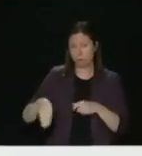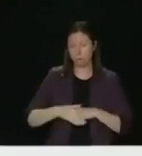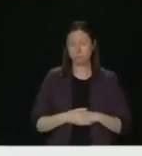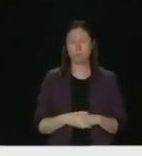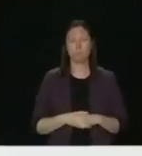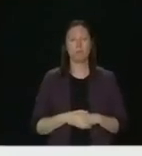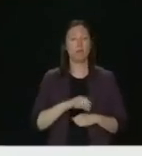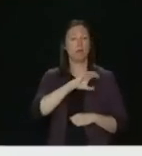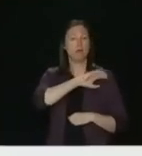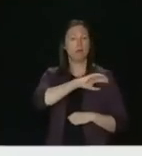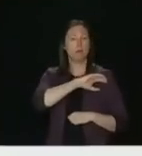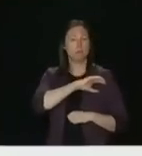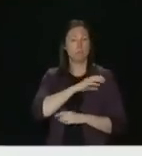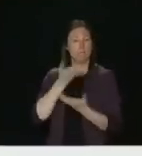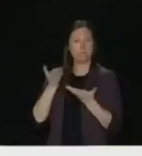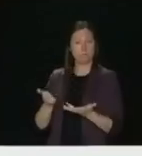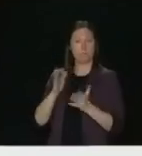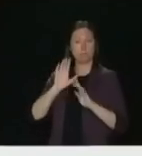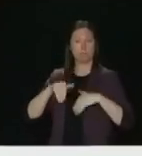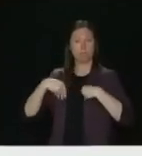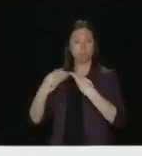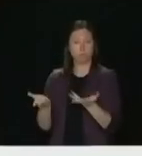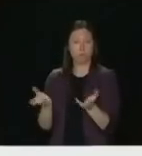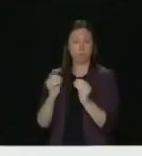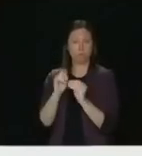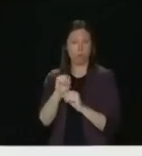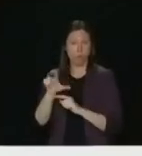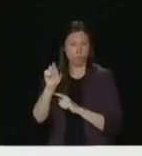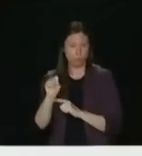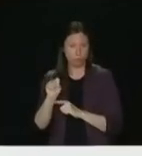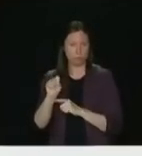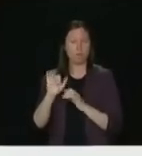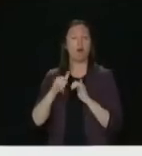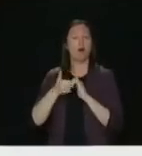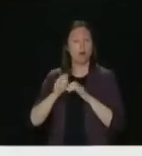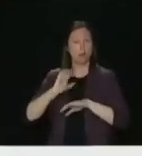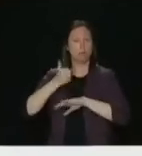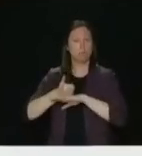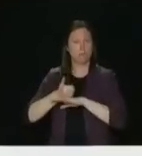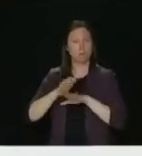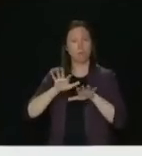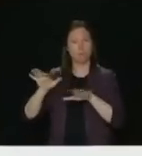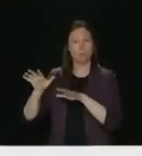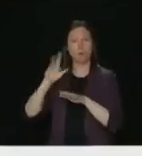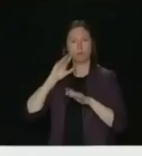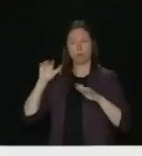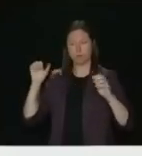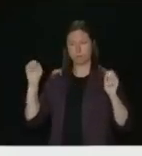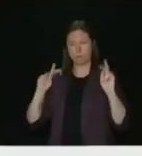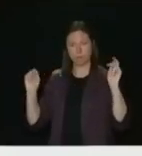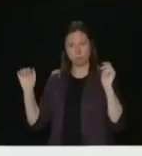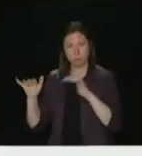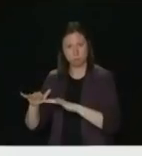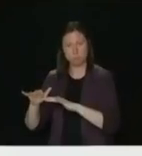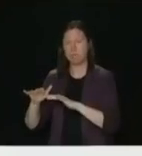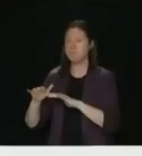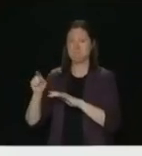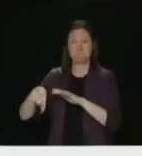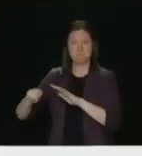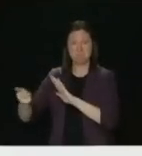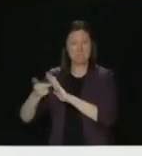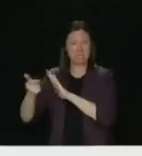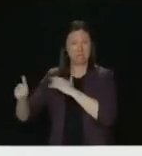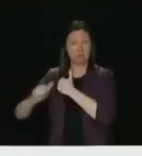The police will be given more tools to restore order in places where public assemblies can constitute illegal